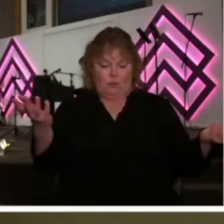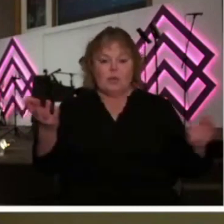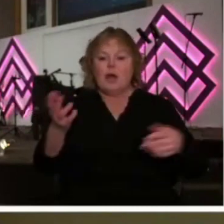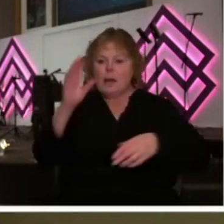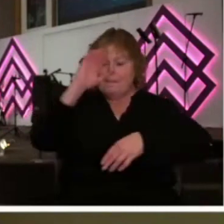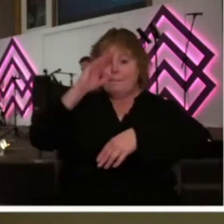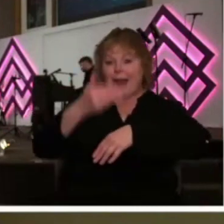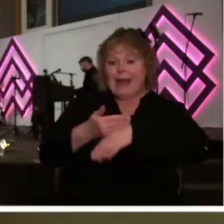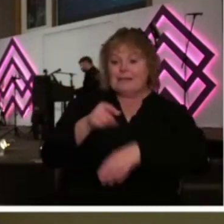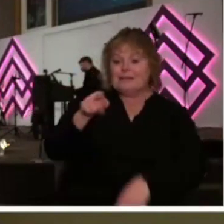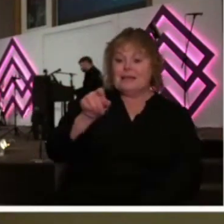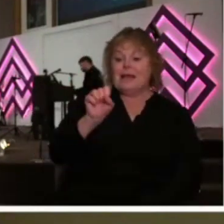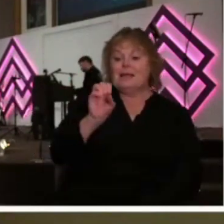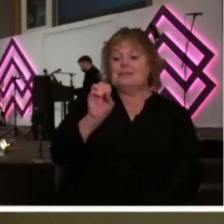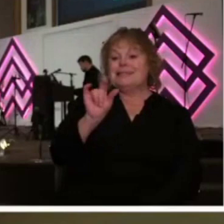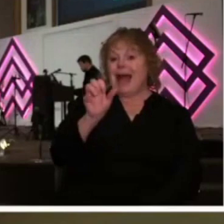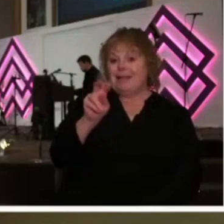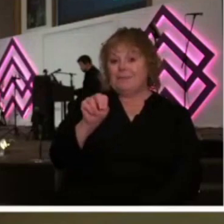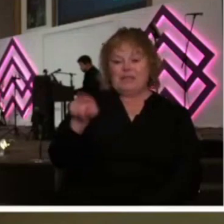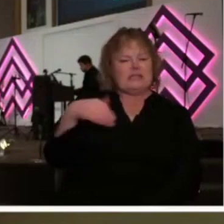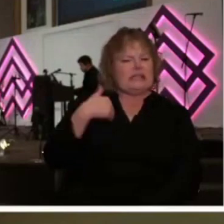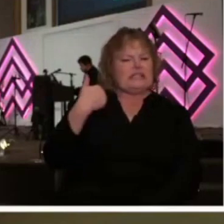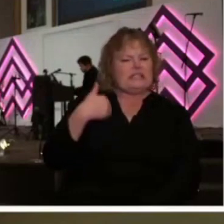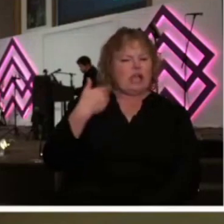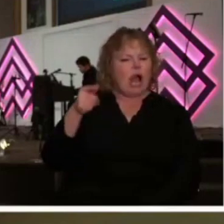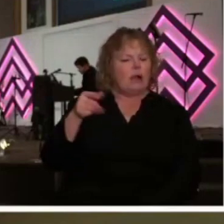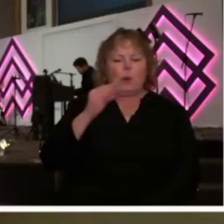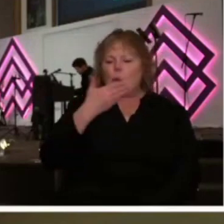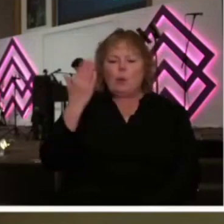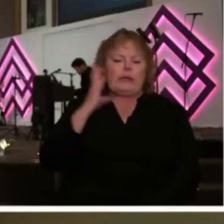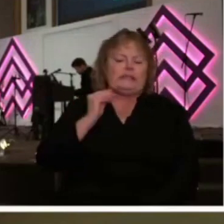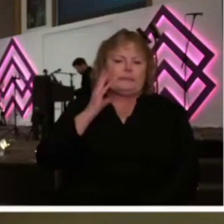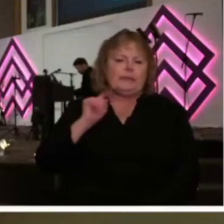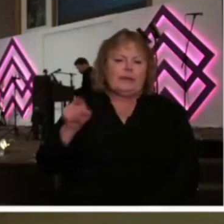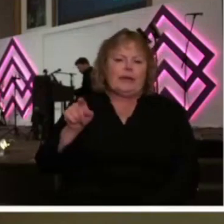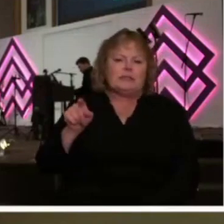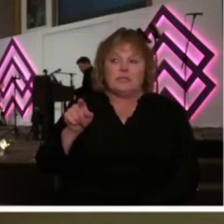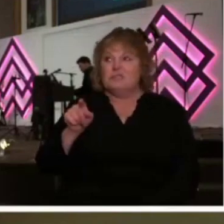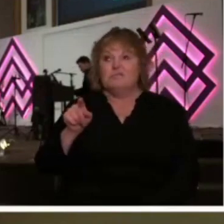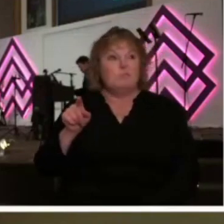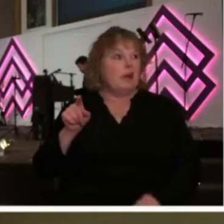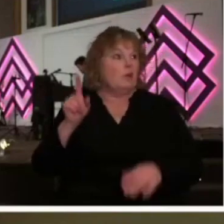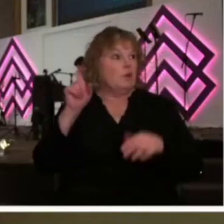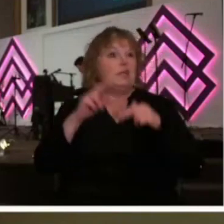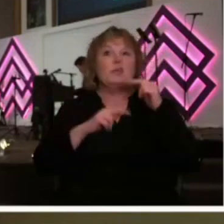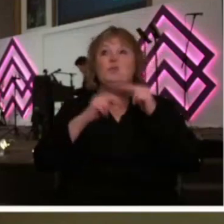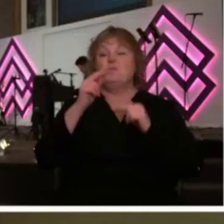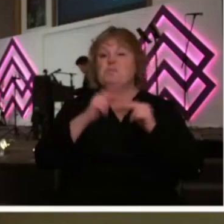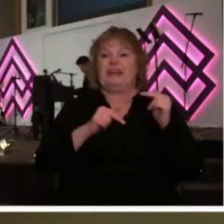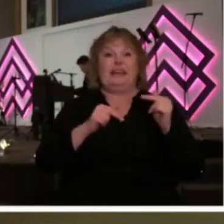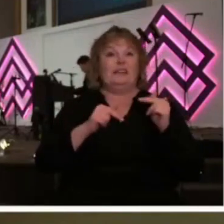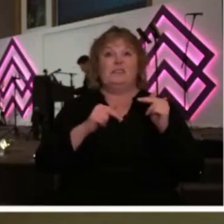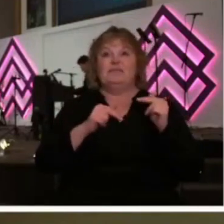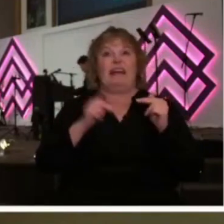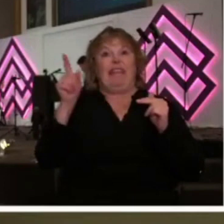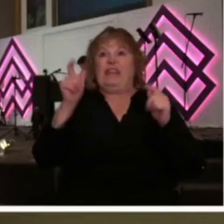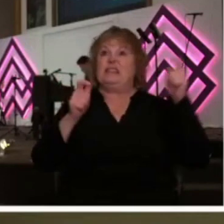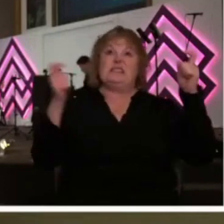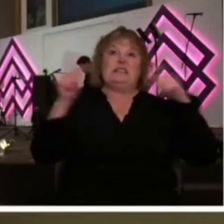one whom God has chosen, is young and inexperienced. The task is great because of this palatial structure is not for